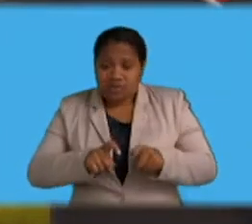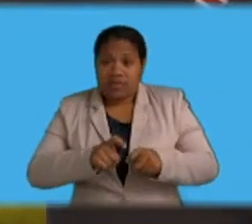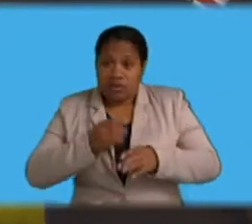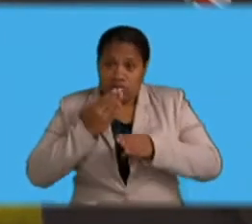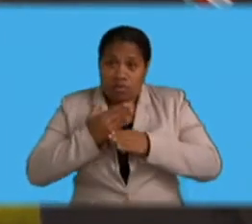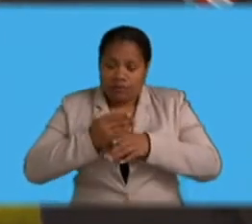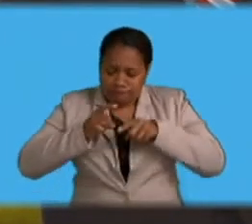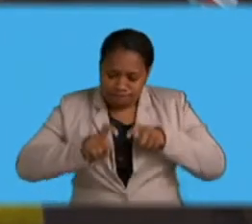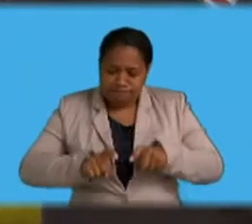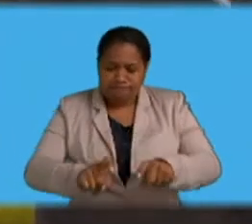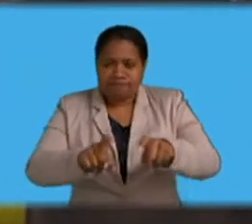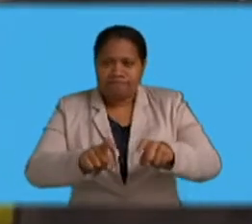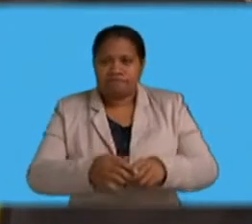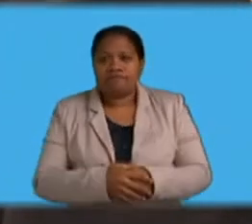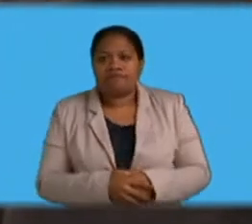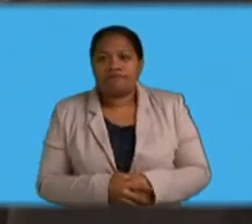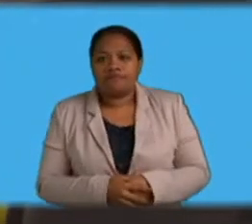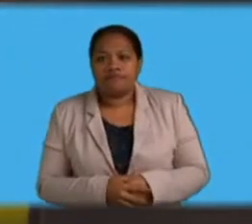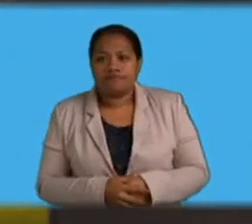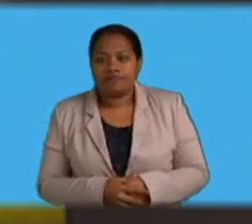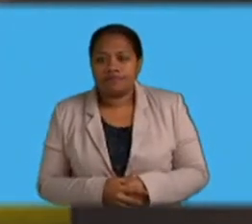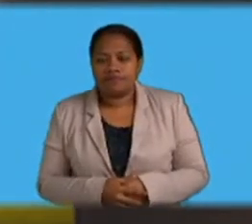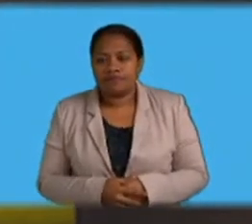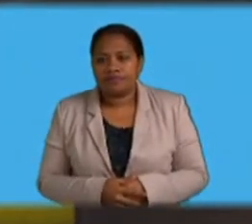I mean, this question, of course, is a bit of a